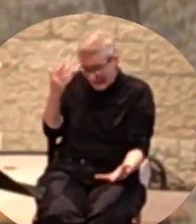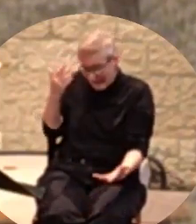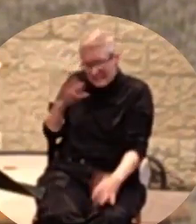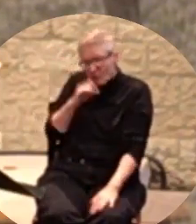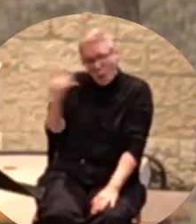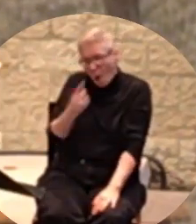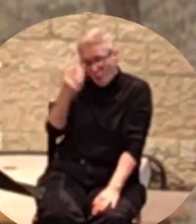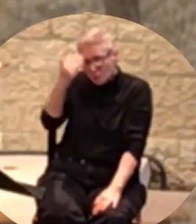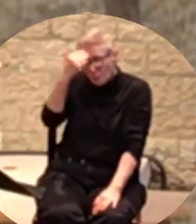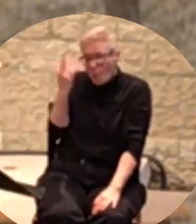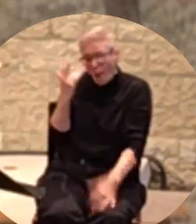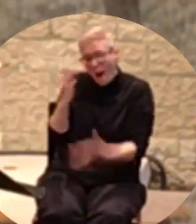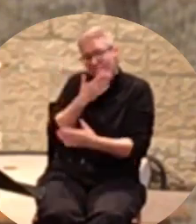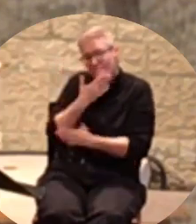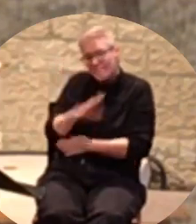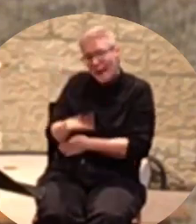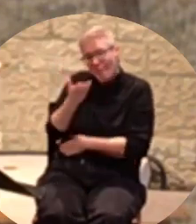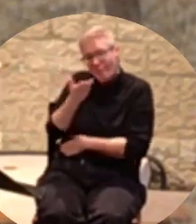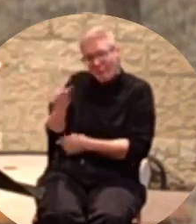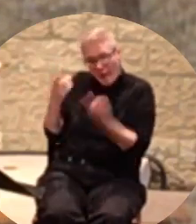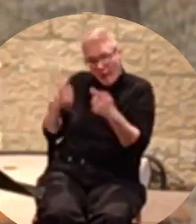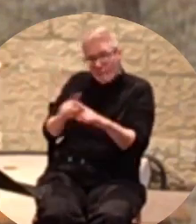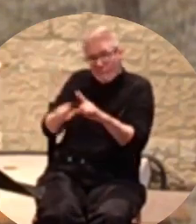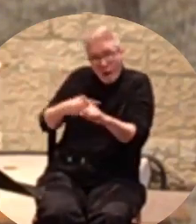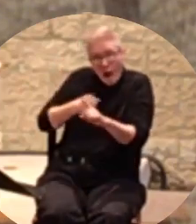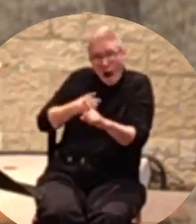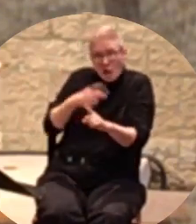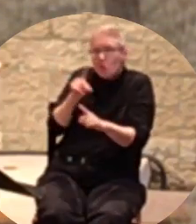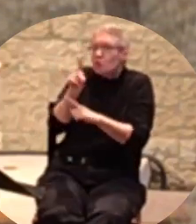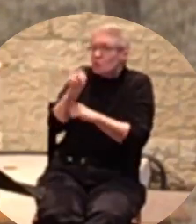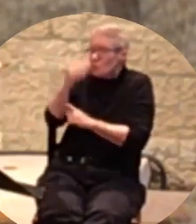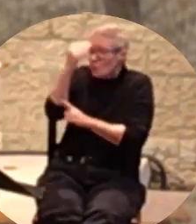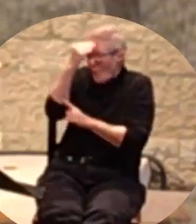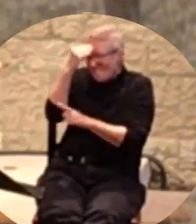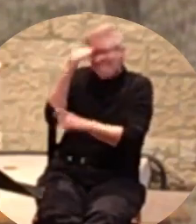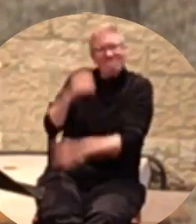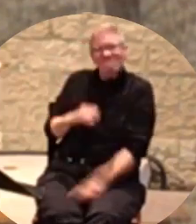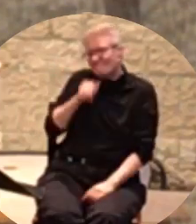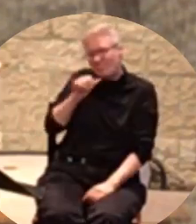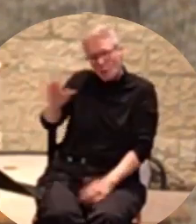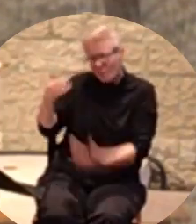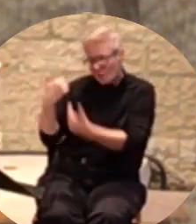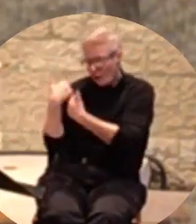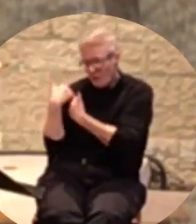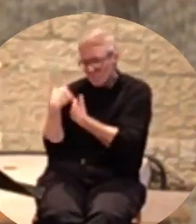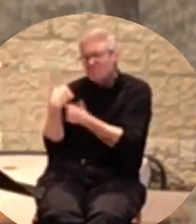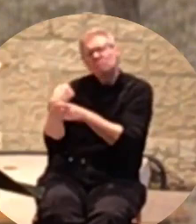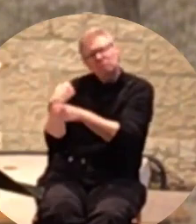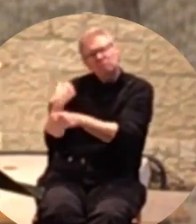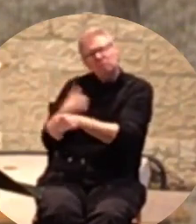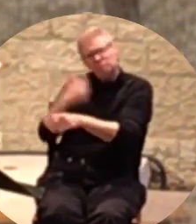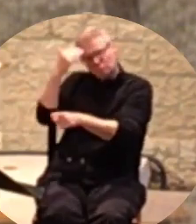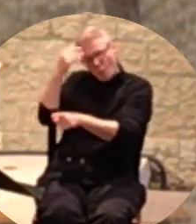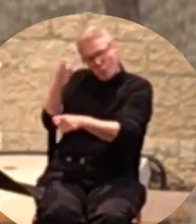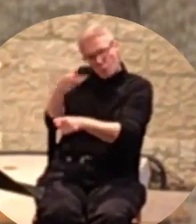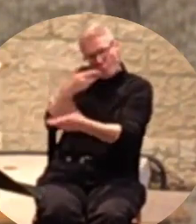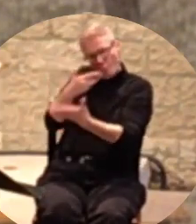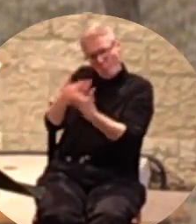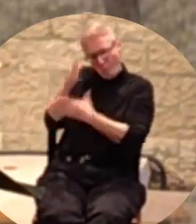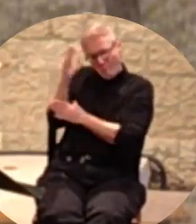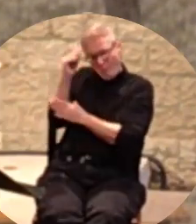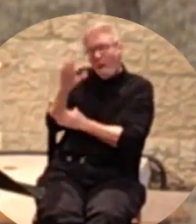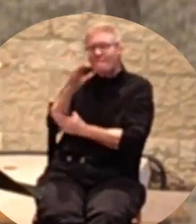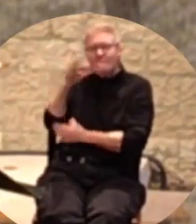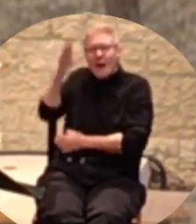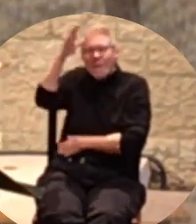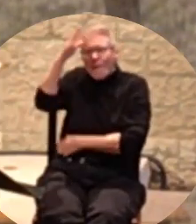happen, but I know it wasn't because of you. I know you're a good boy, and your parents love you, and they